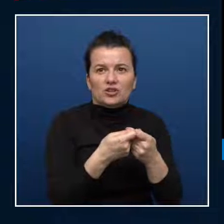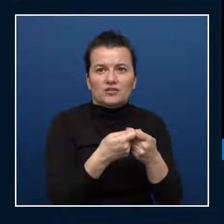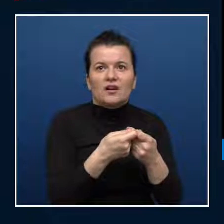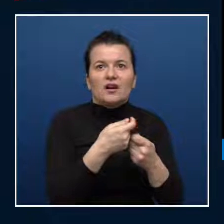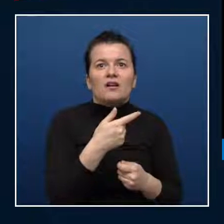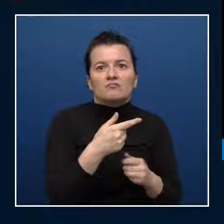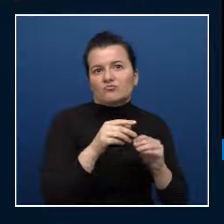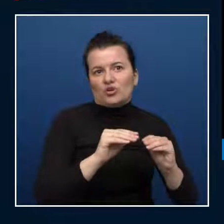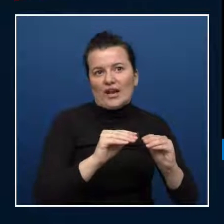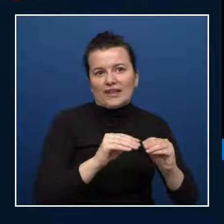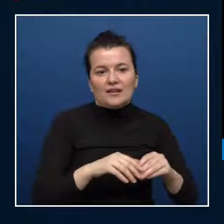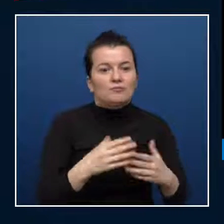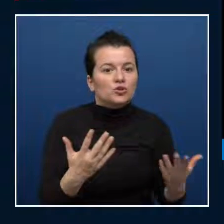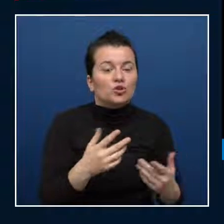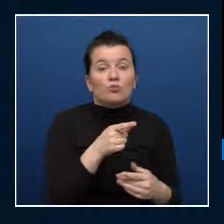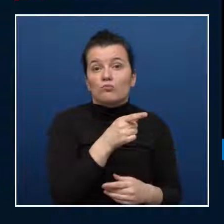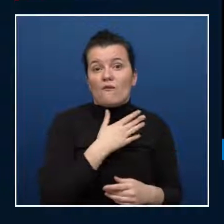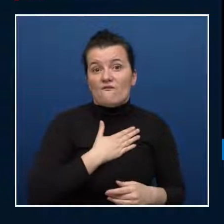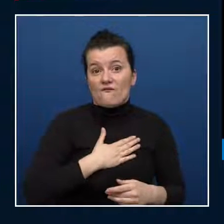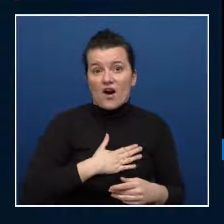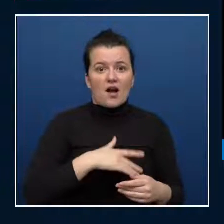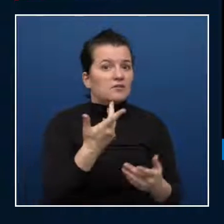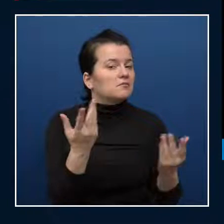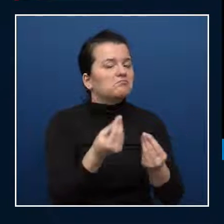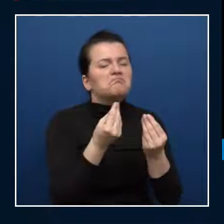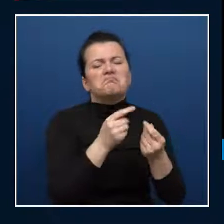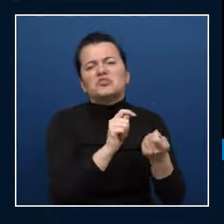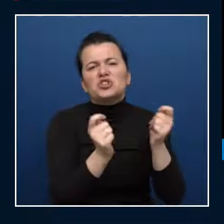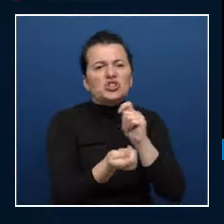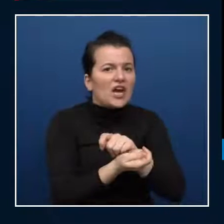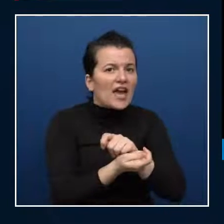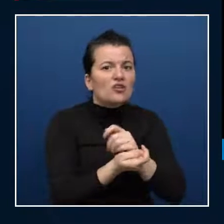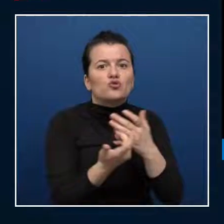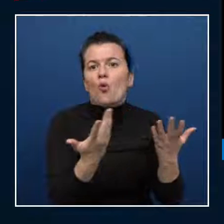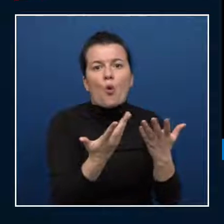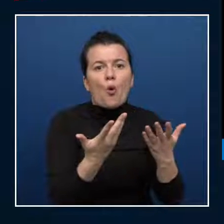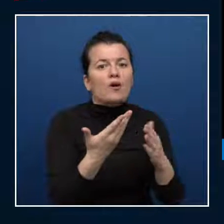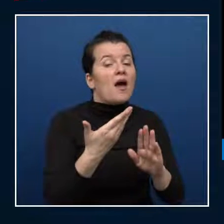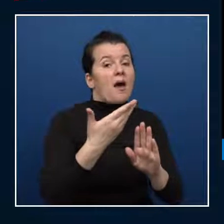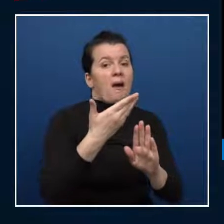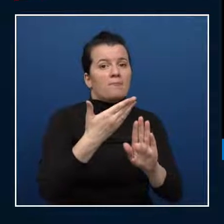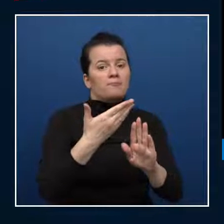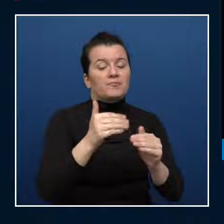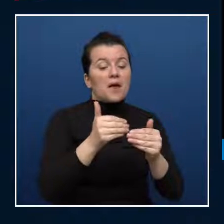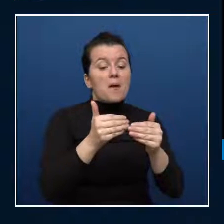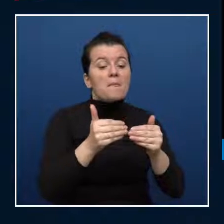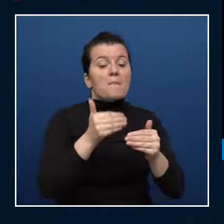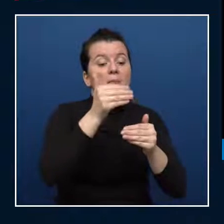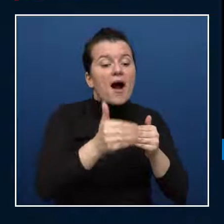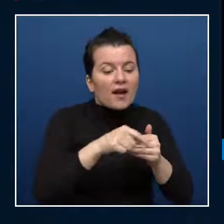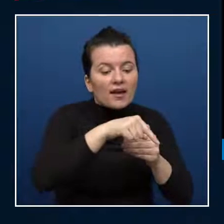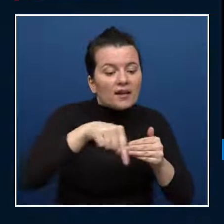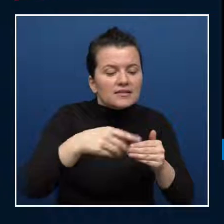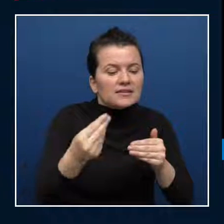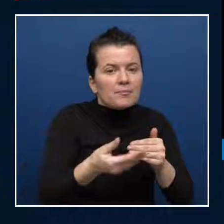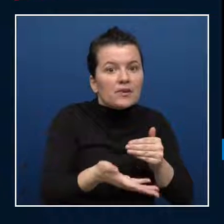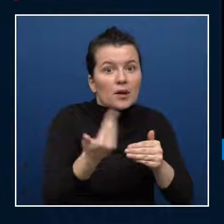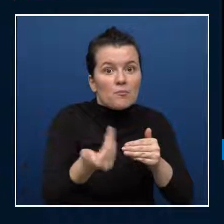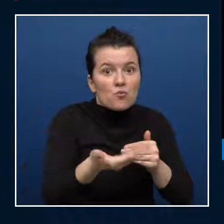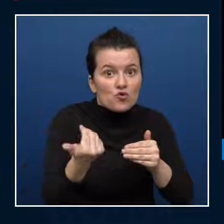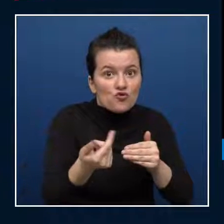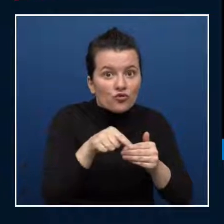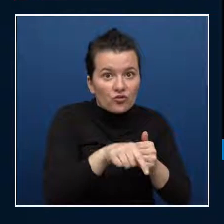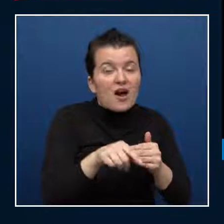or if you want to actually change something or even remove it from the backend pool, what you can start to do is drain connections from